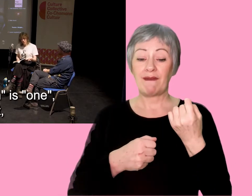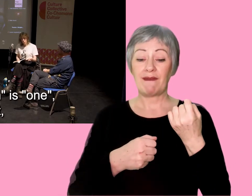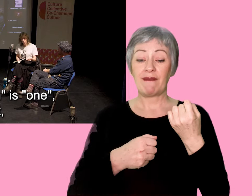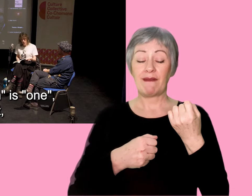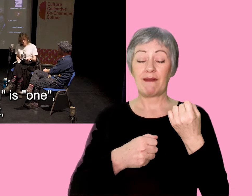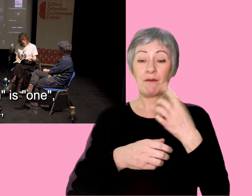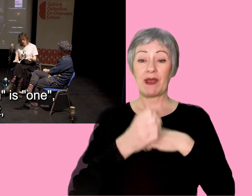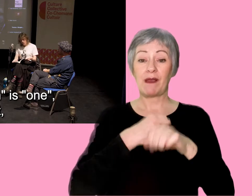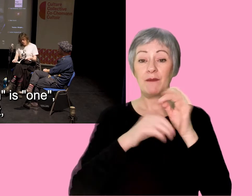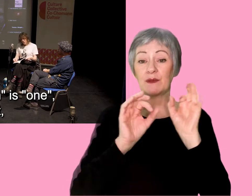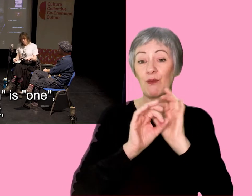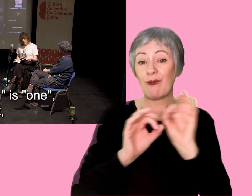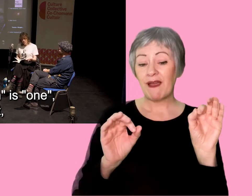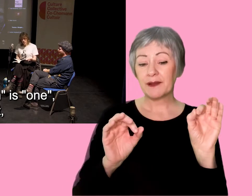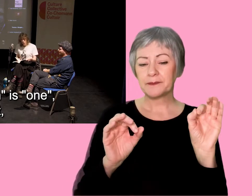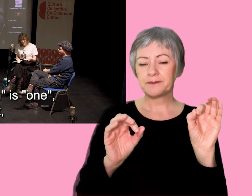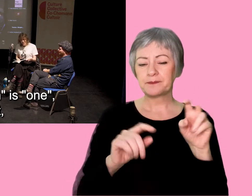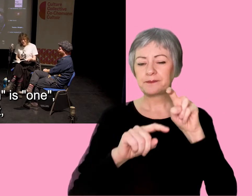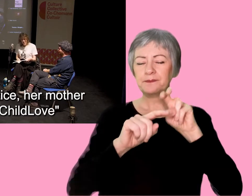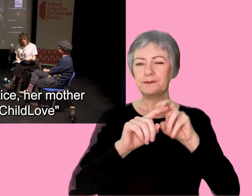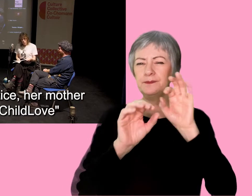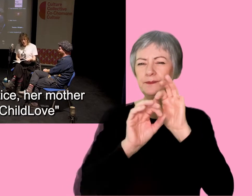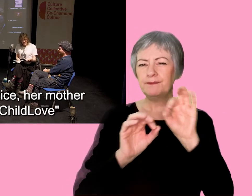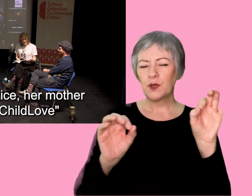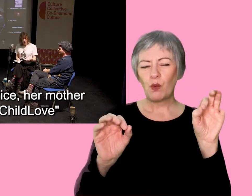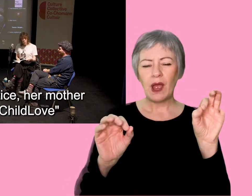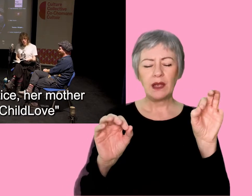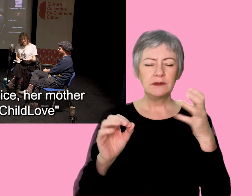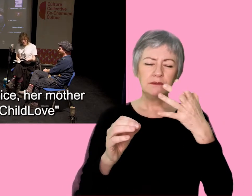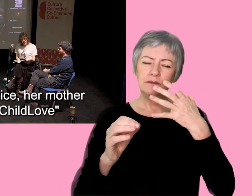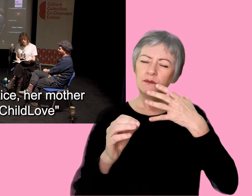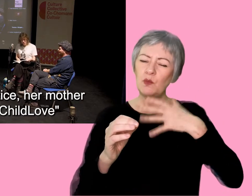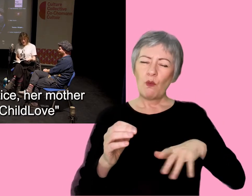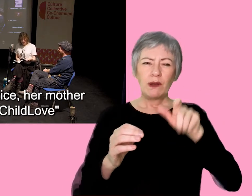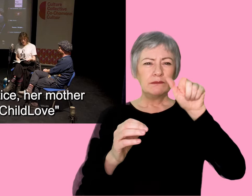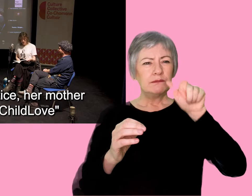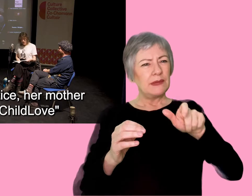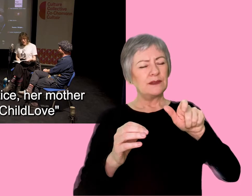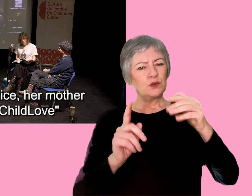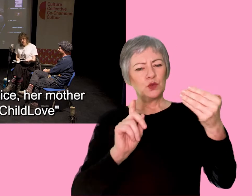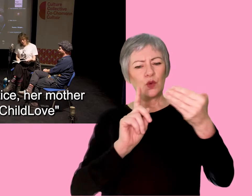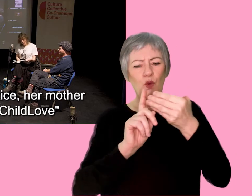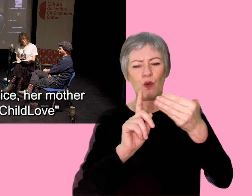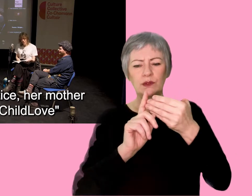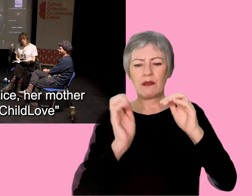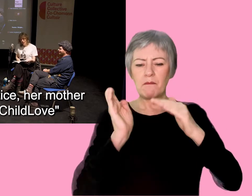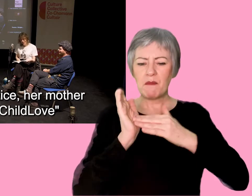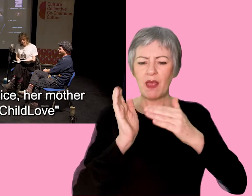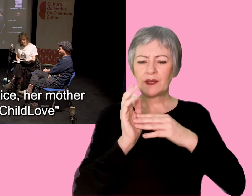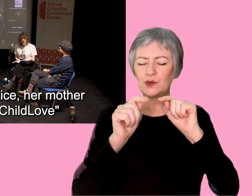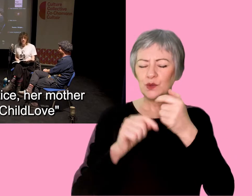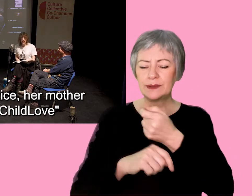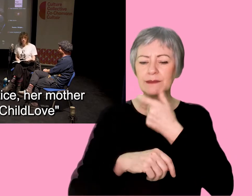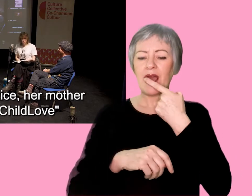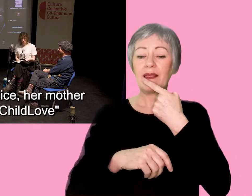is one, she sits quiet, wanting a body to notice, her mother to smile